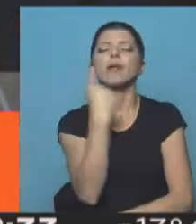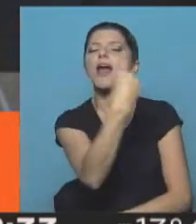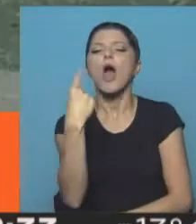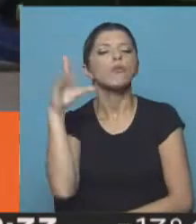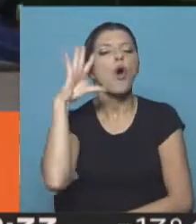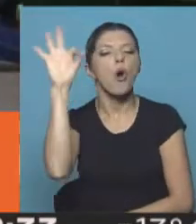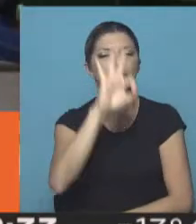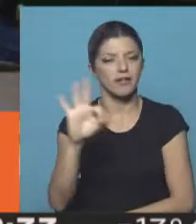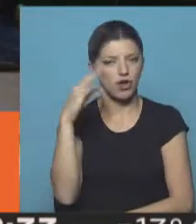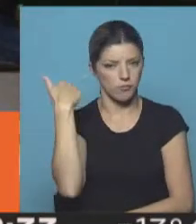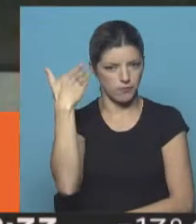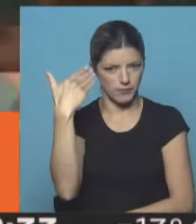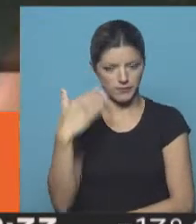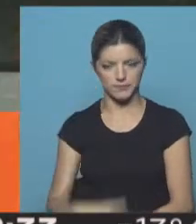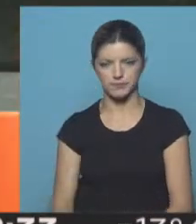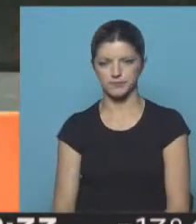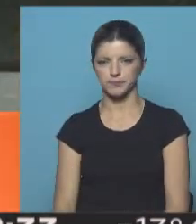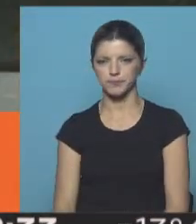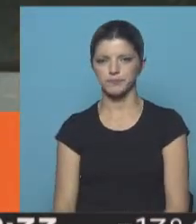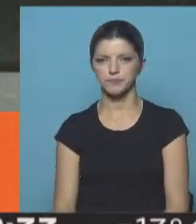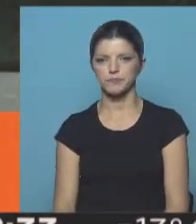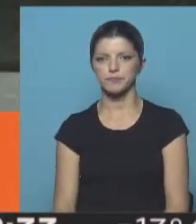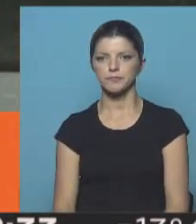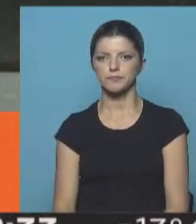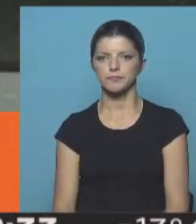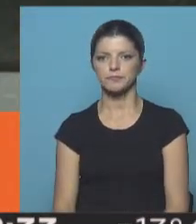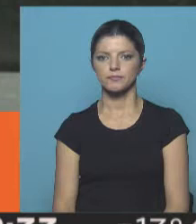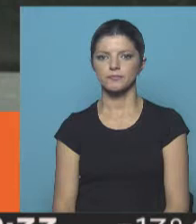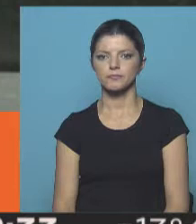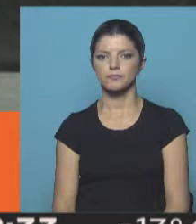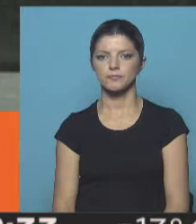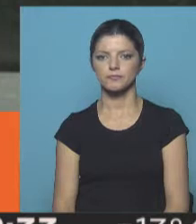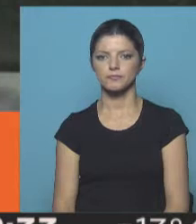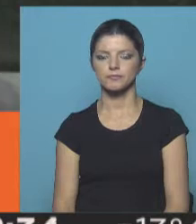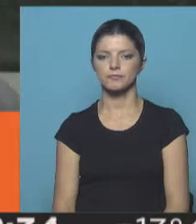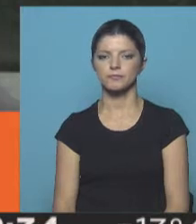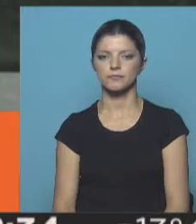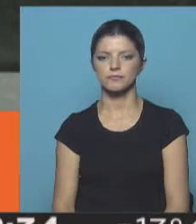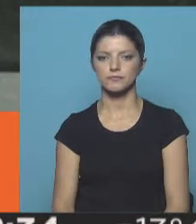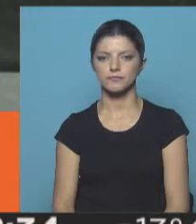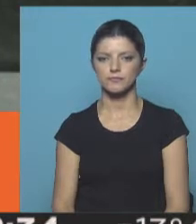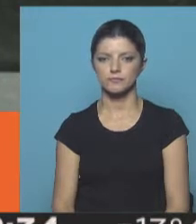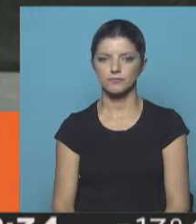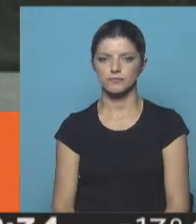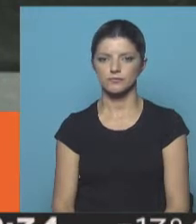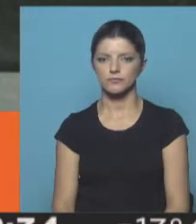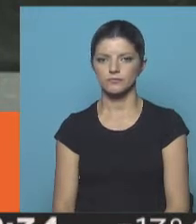decían. Across the region's conflicts, we have to insist that all parties recognize a common